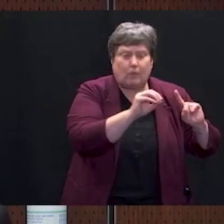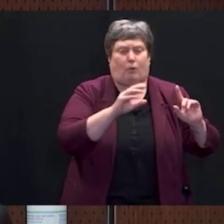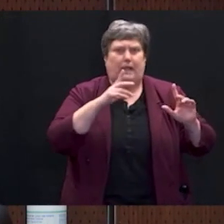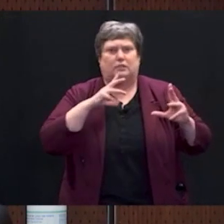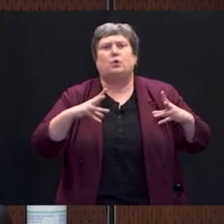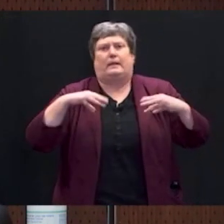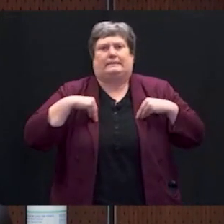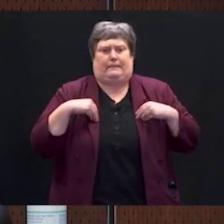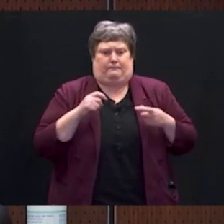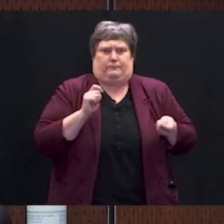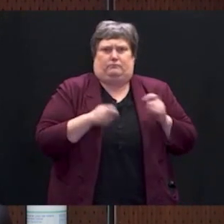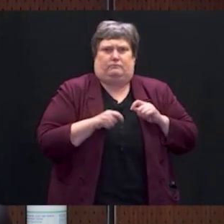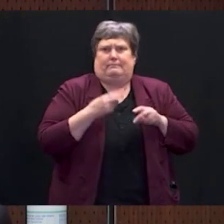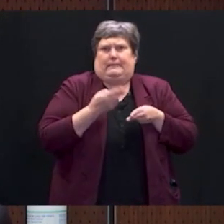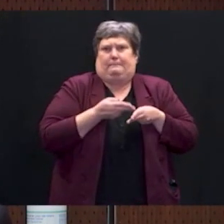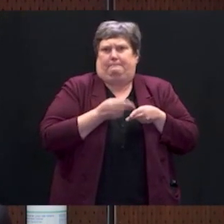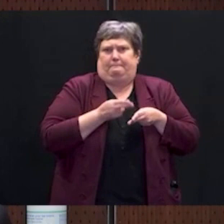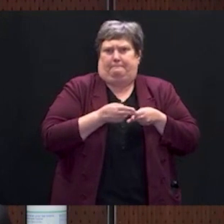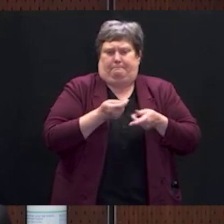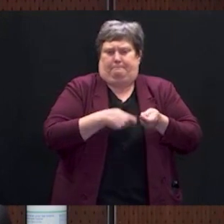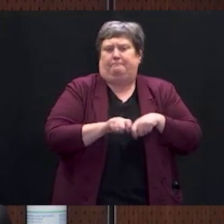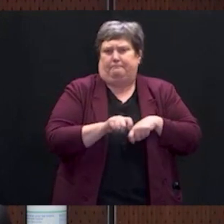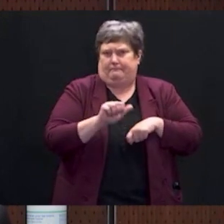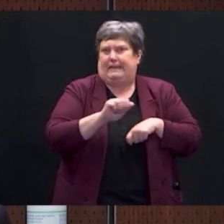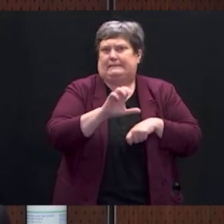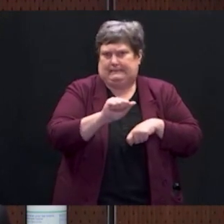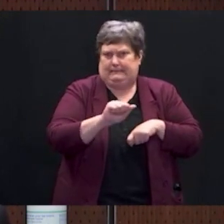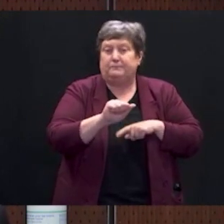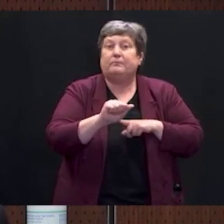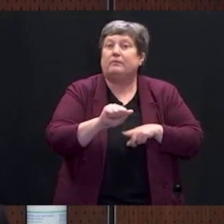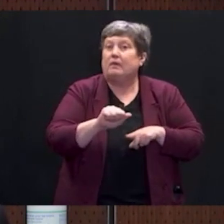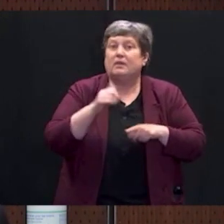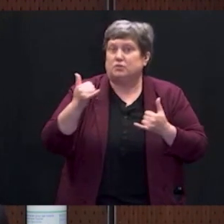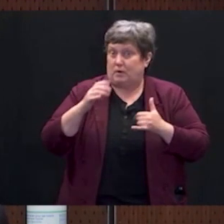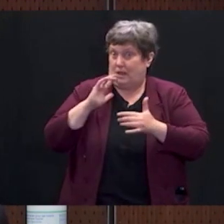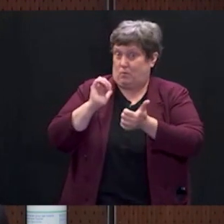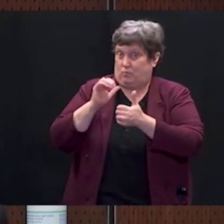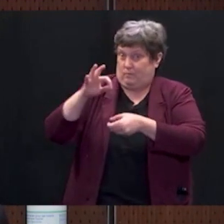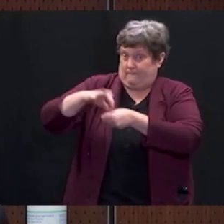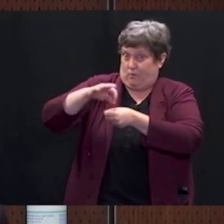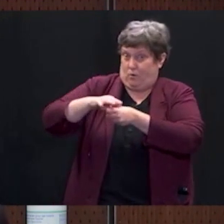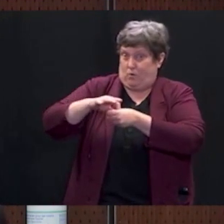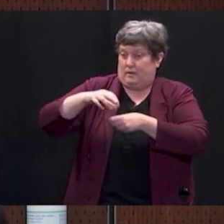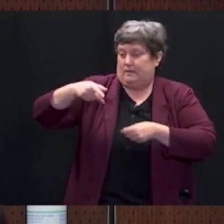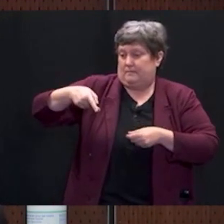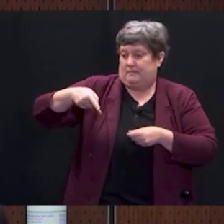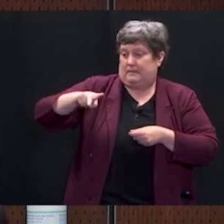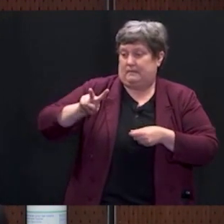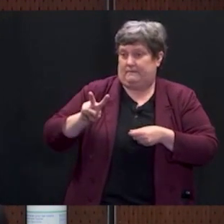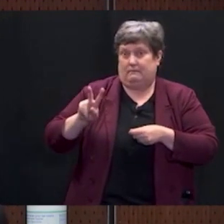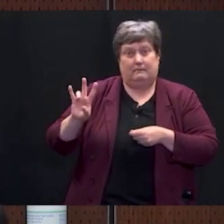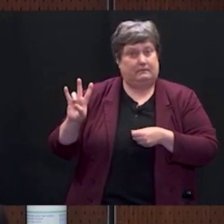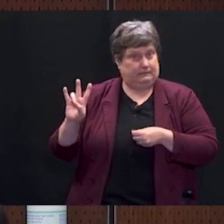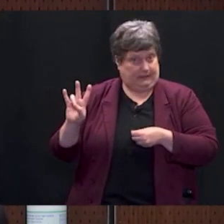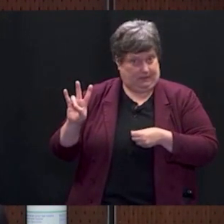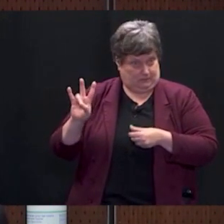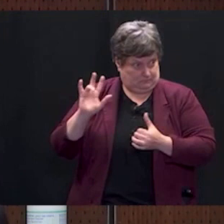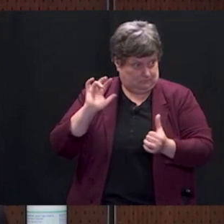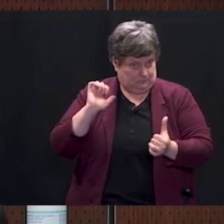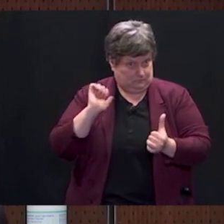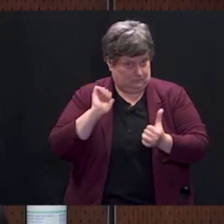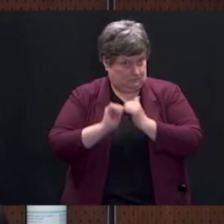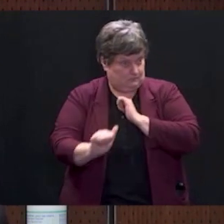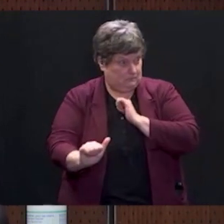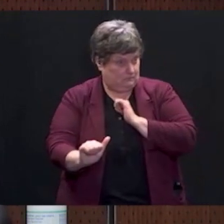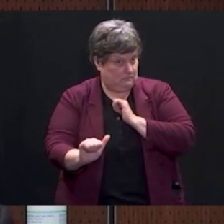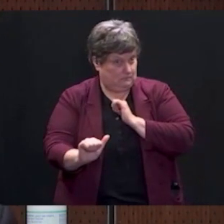was accepted, Mr. Kuzmarchuk. Now we'll vote on shall PV7 carry as the